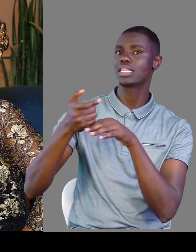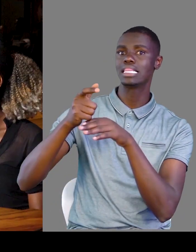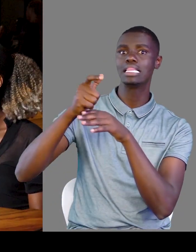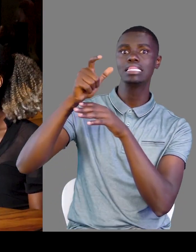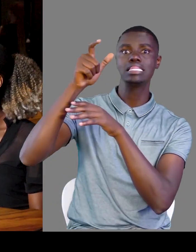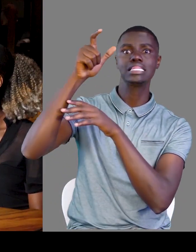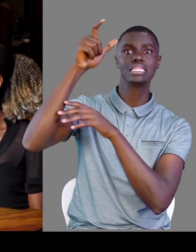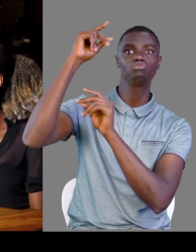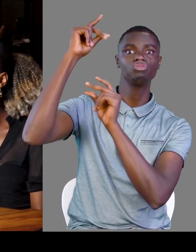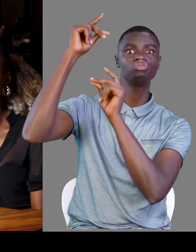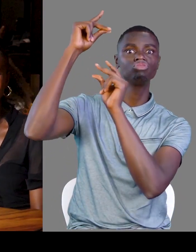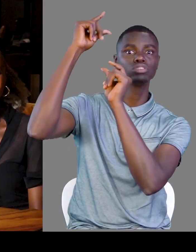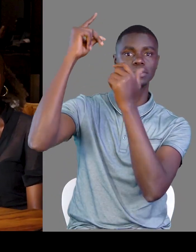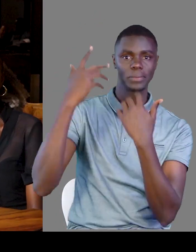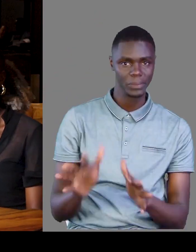followers.